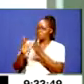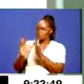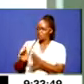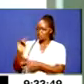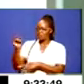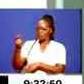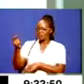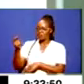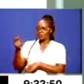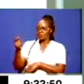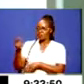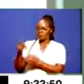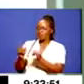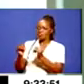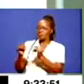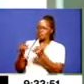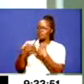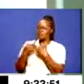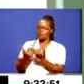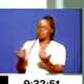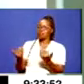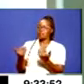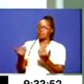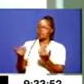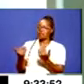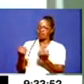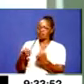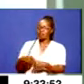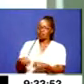to come up with equipment that can be able to